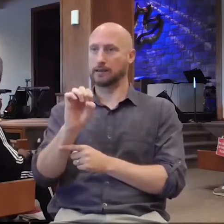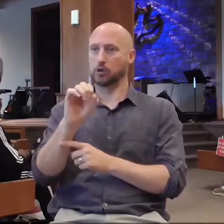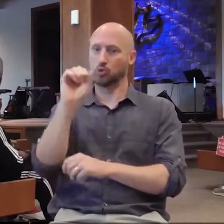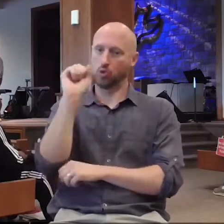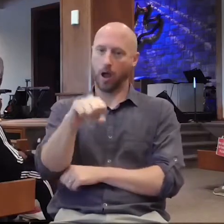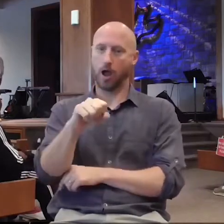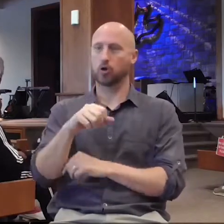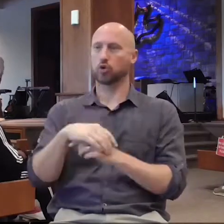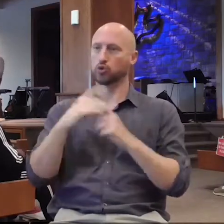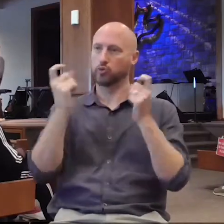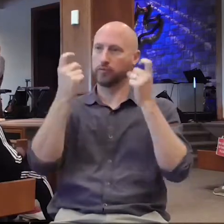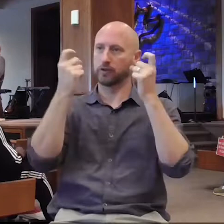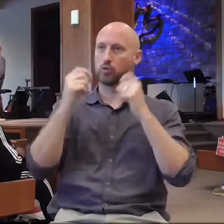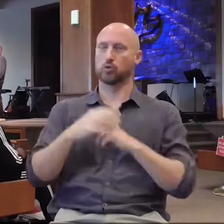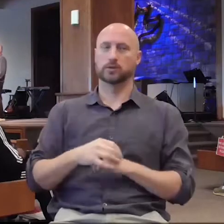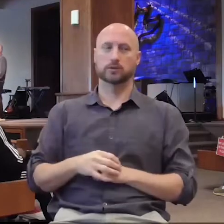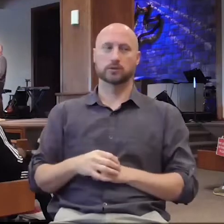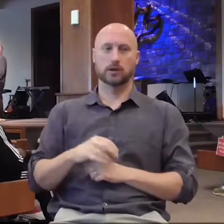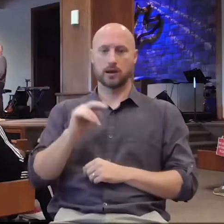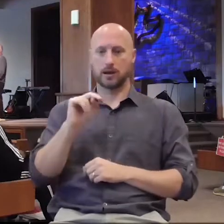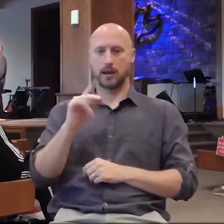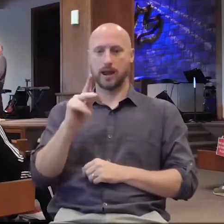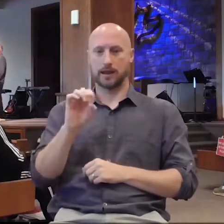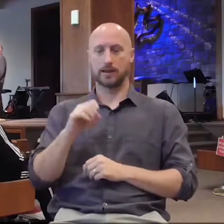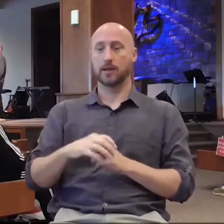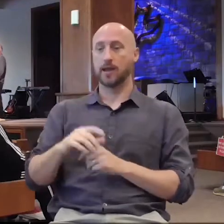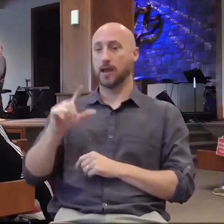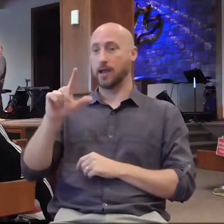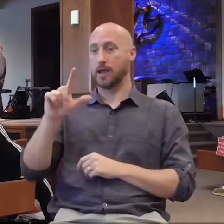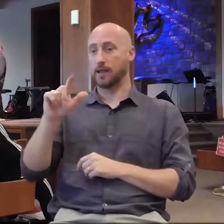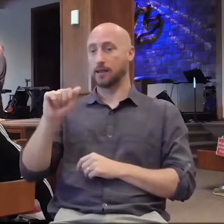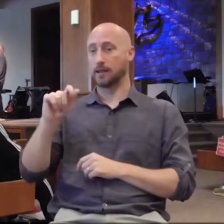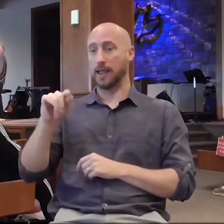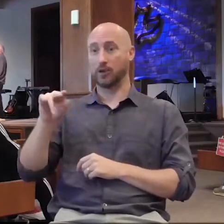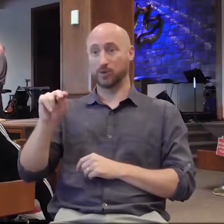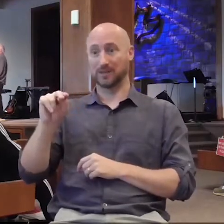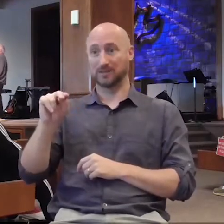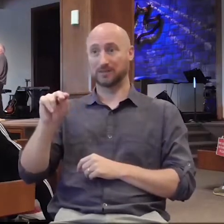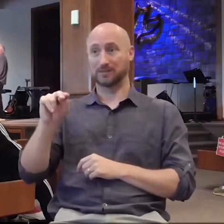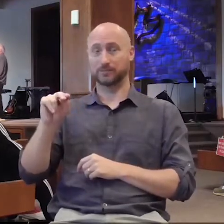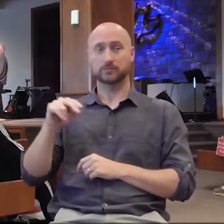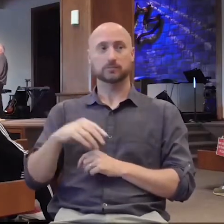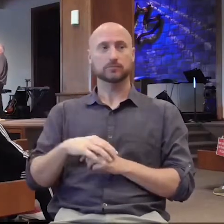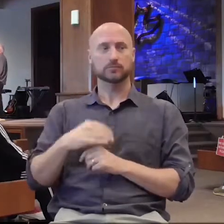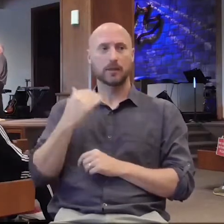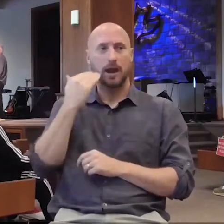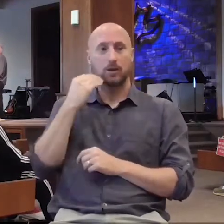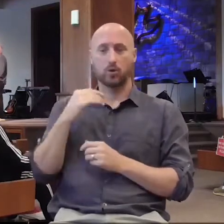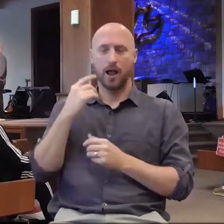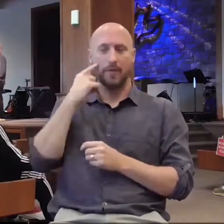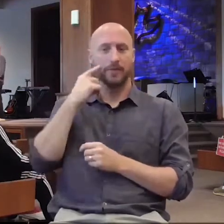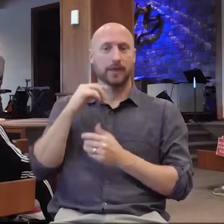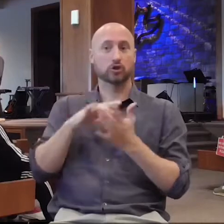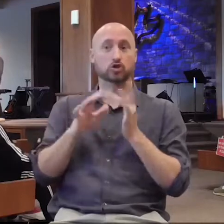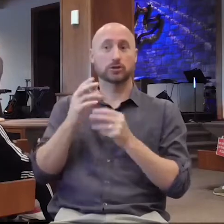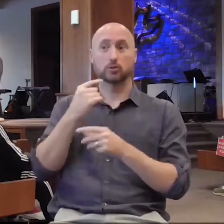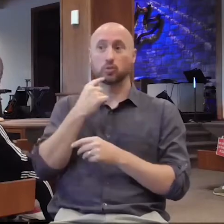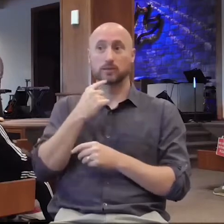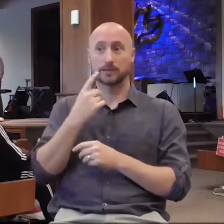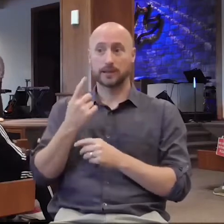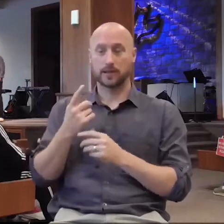victorious. Nike. Laodin is laity. I think what Jesus is saying, and he says it again to the letter of